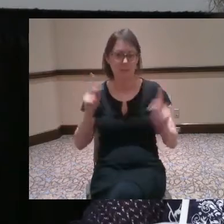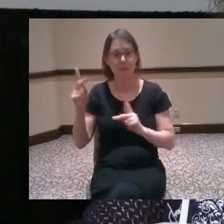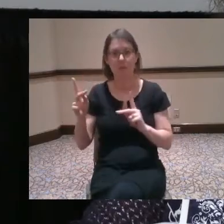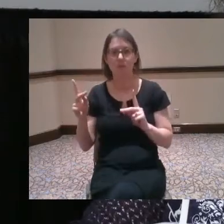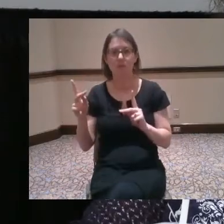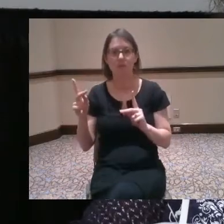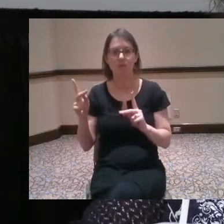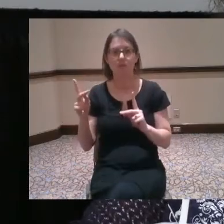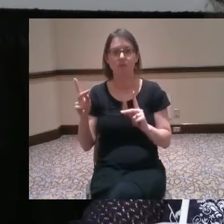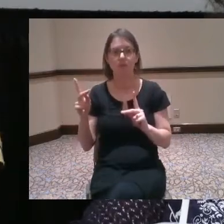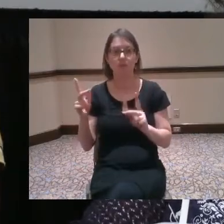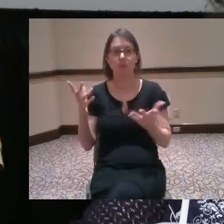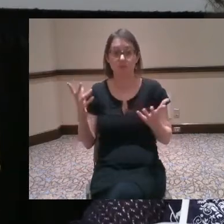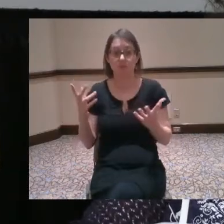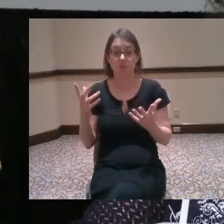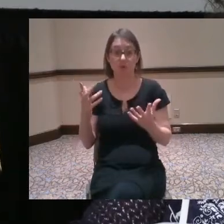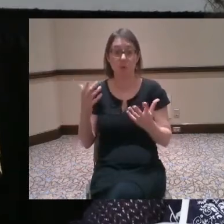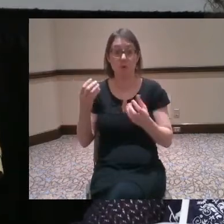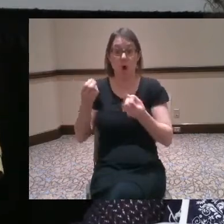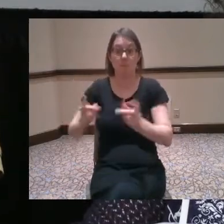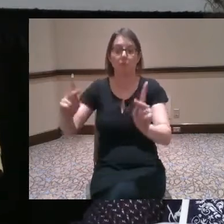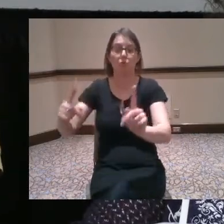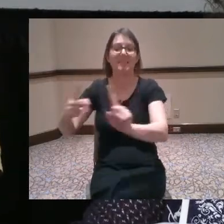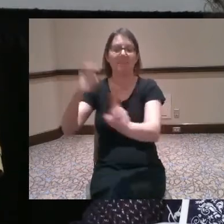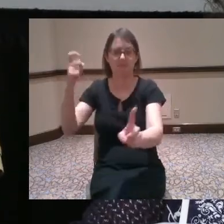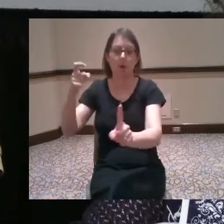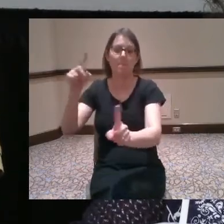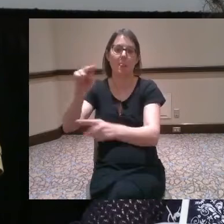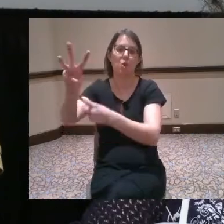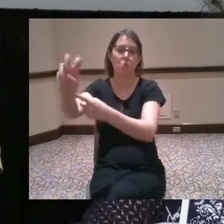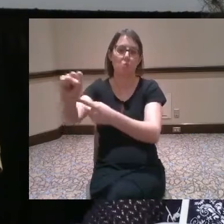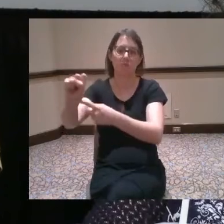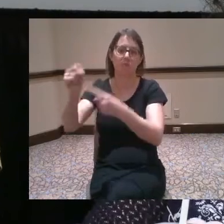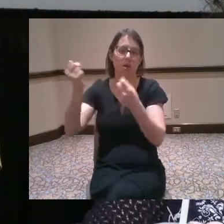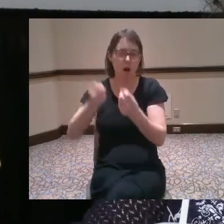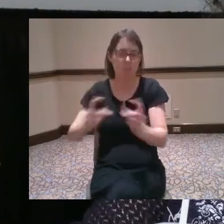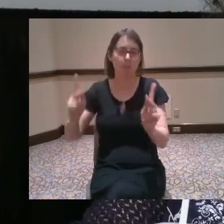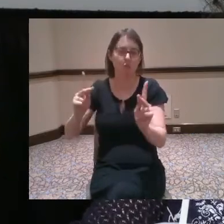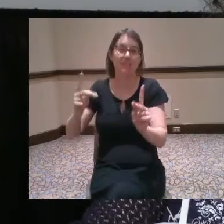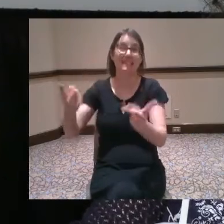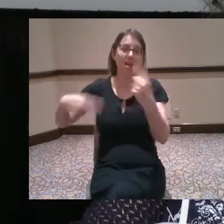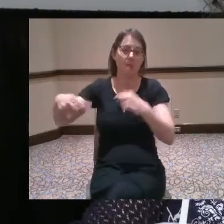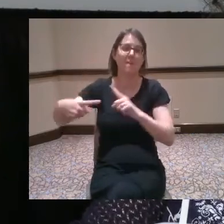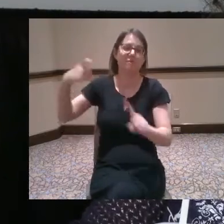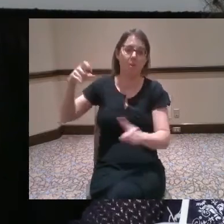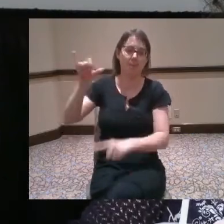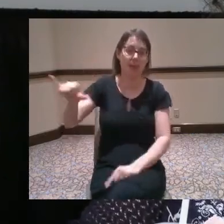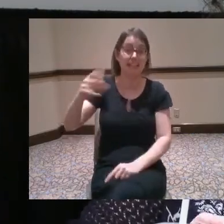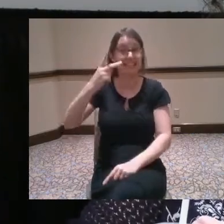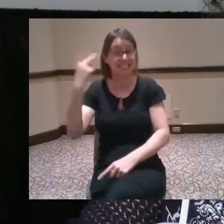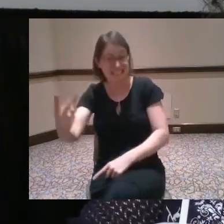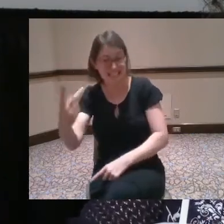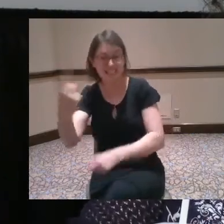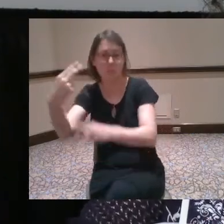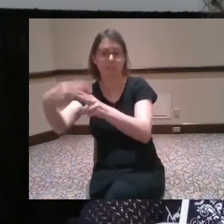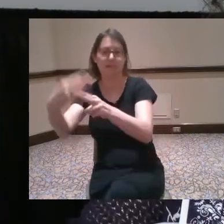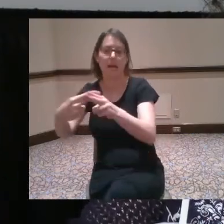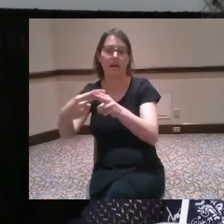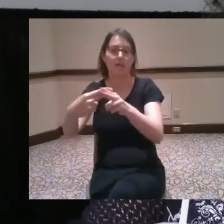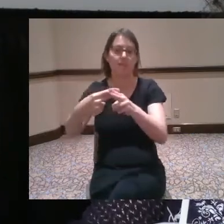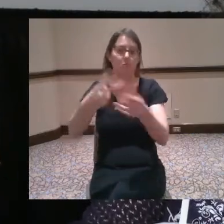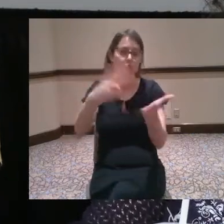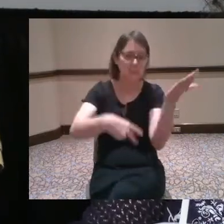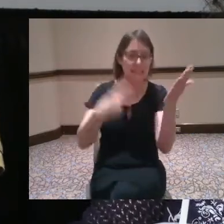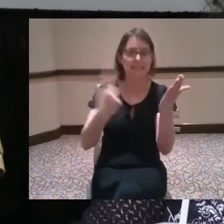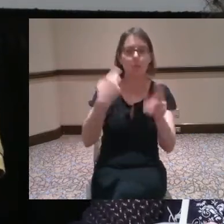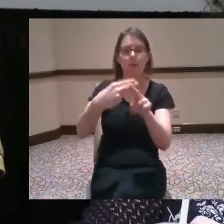have the opportunities if folks didn't see their names. Seeing and saying someone's name is extremely important. But it